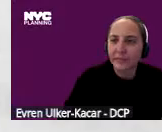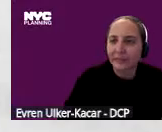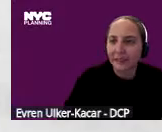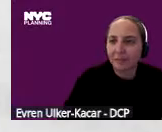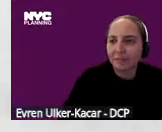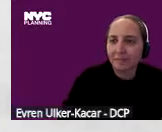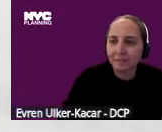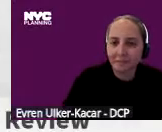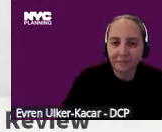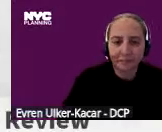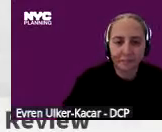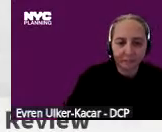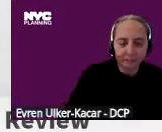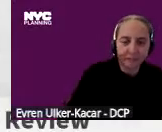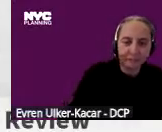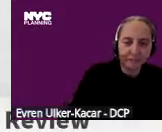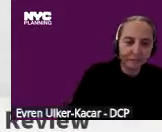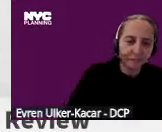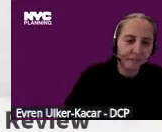Next slide.